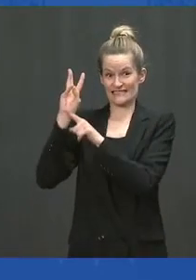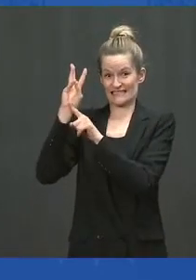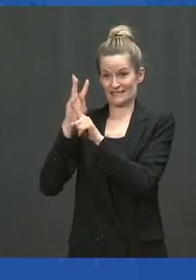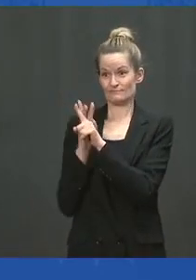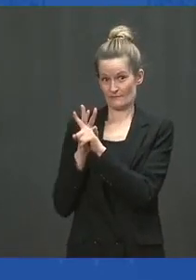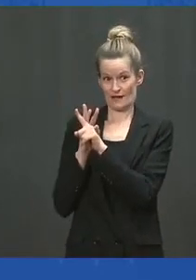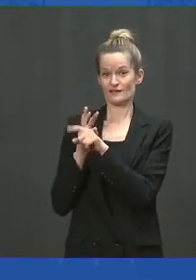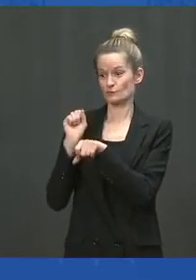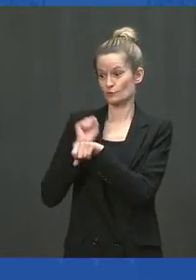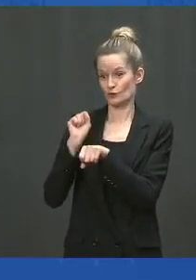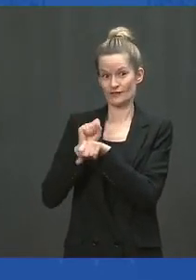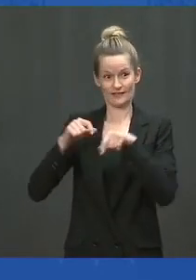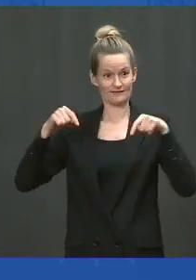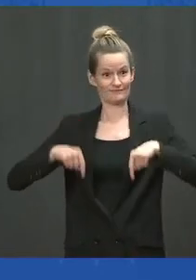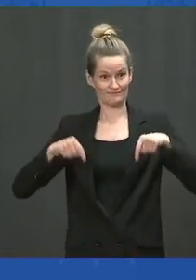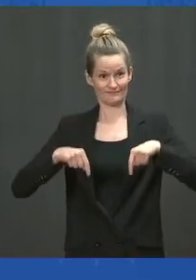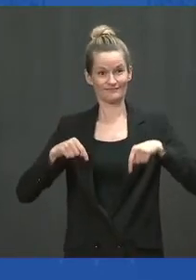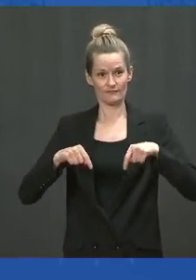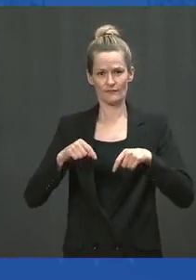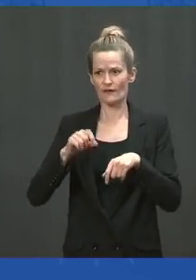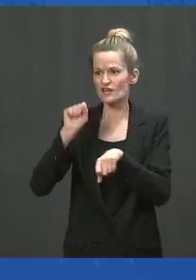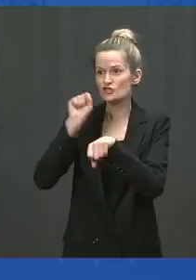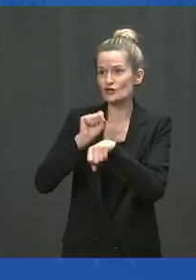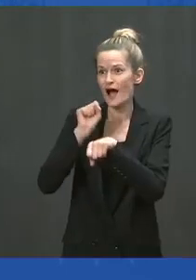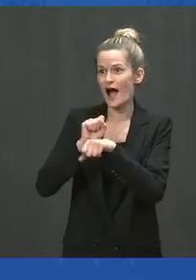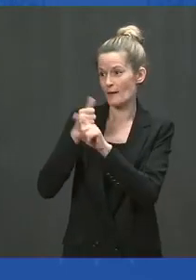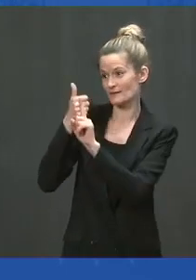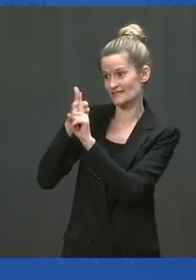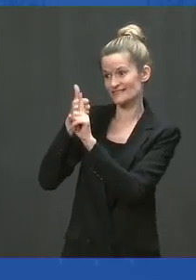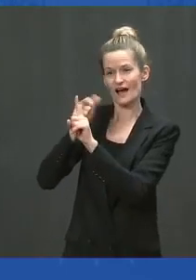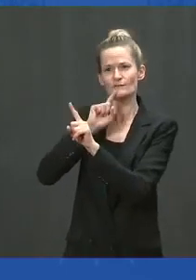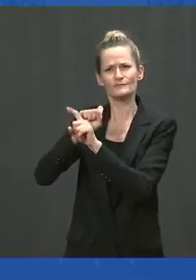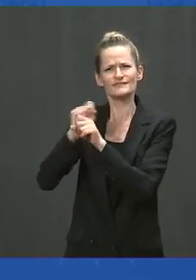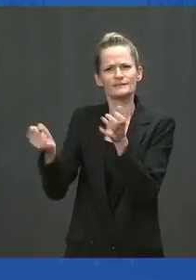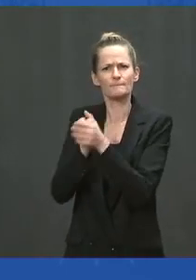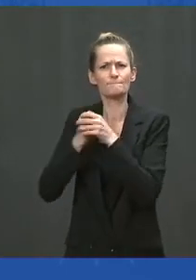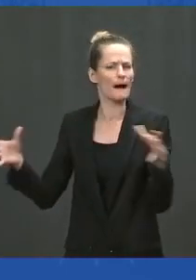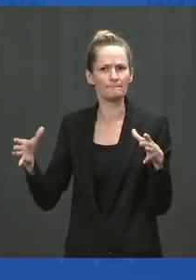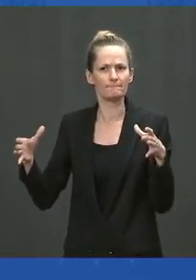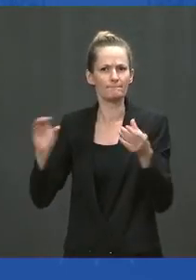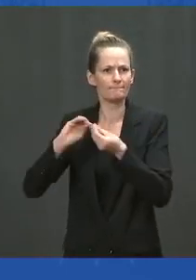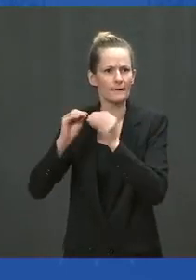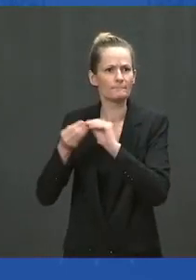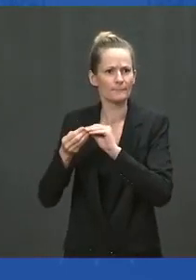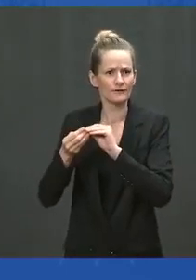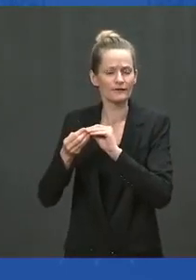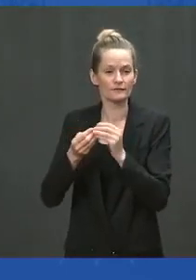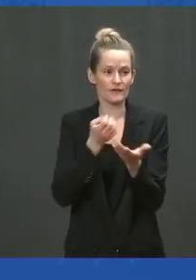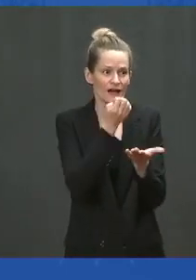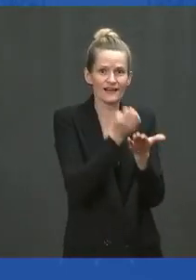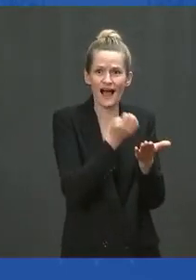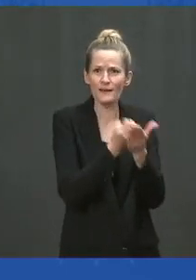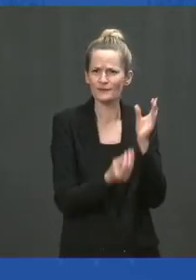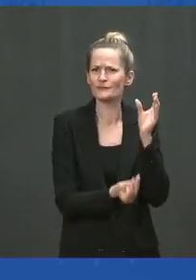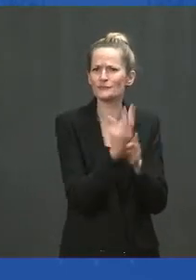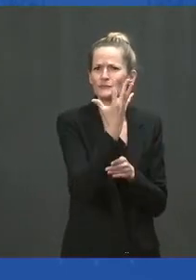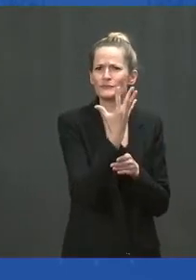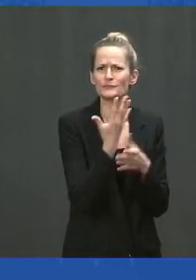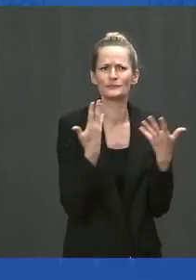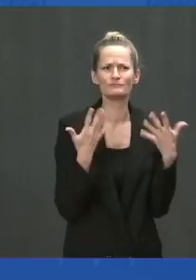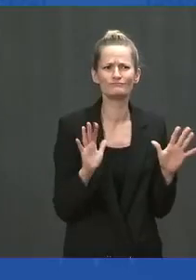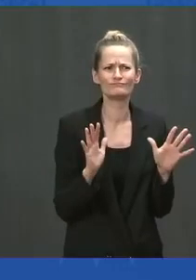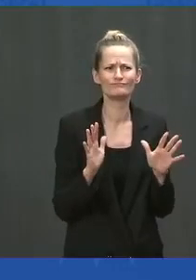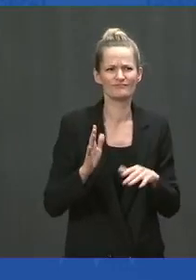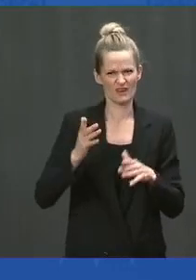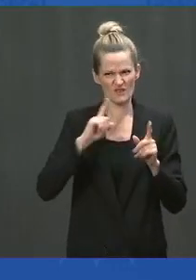6 months. Economic growth is the fastest in 40 years. Jobs are up.